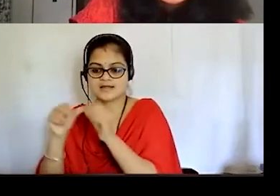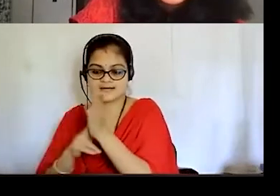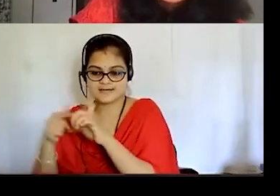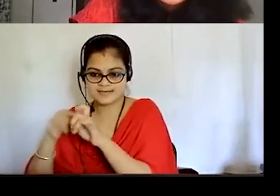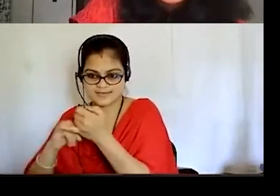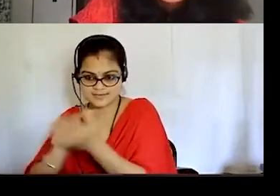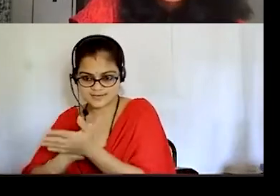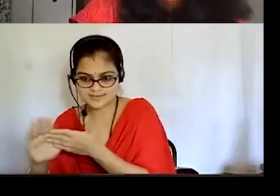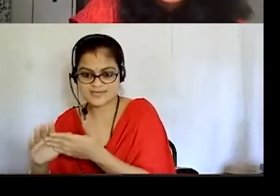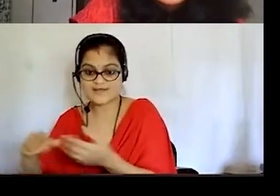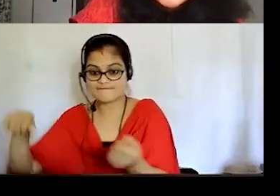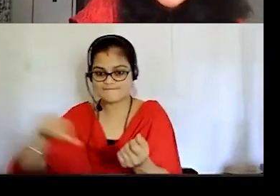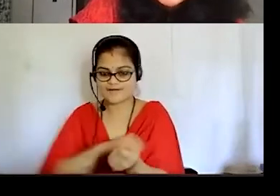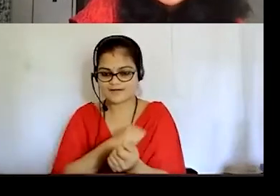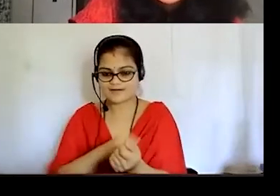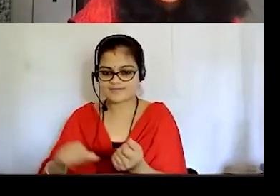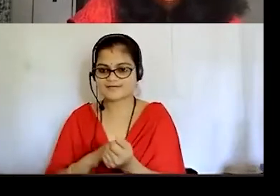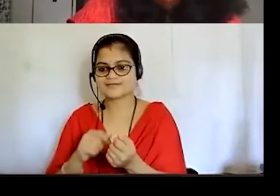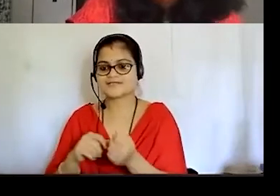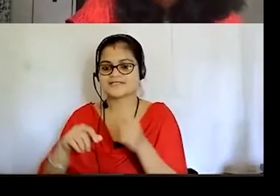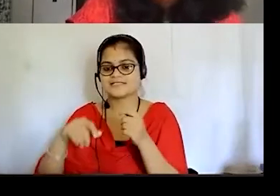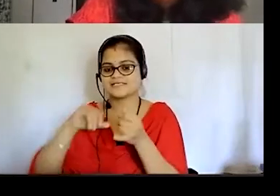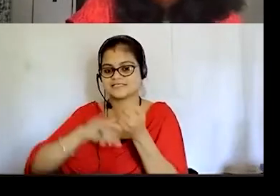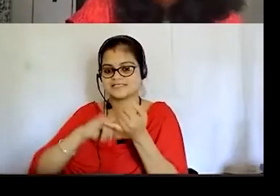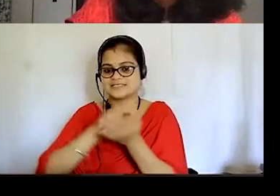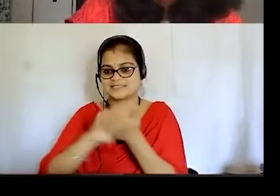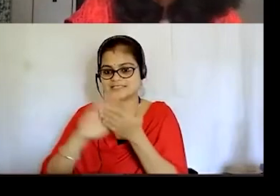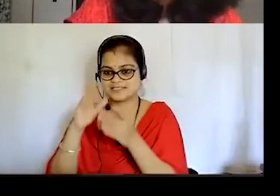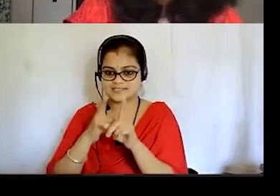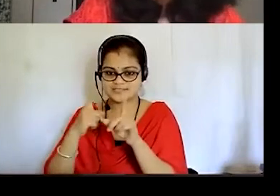violin and Praveen on the mridangam.